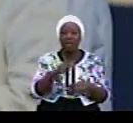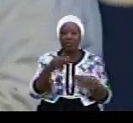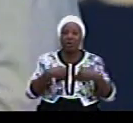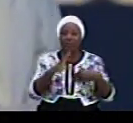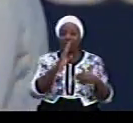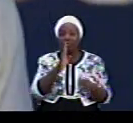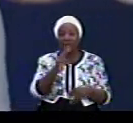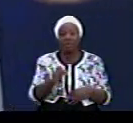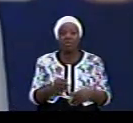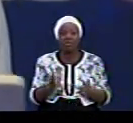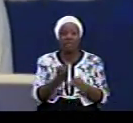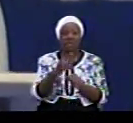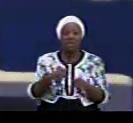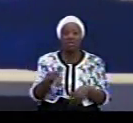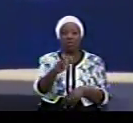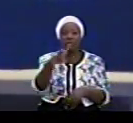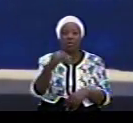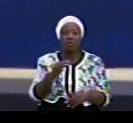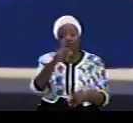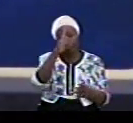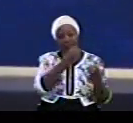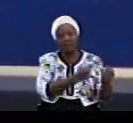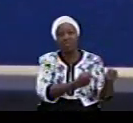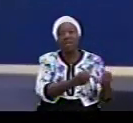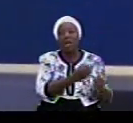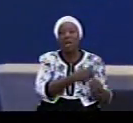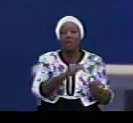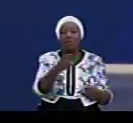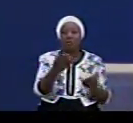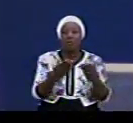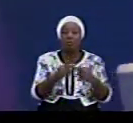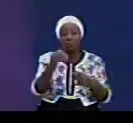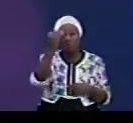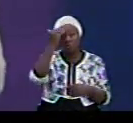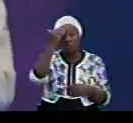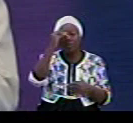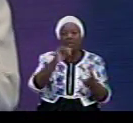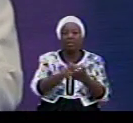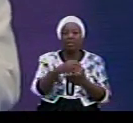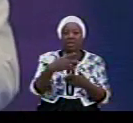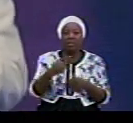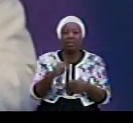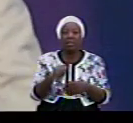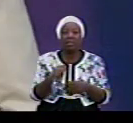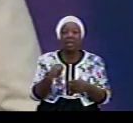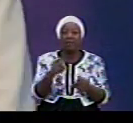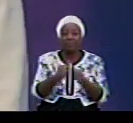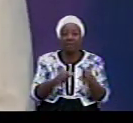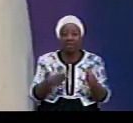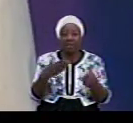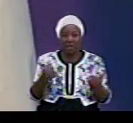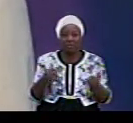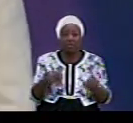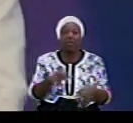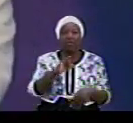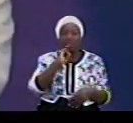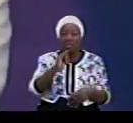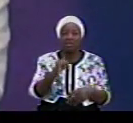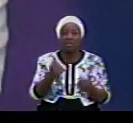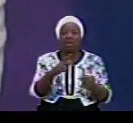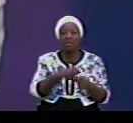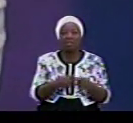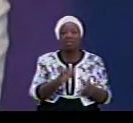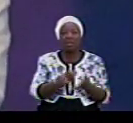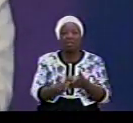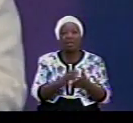journey of faith, and you want to know, now that the foundation of faith has been built in your life, how